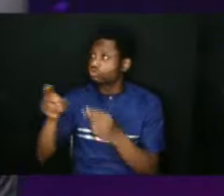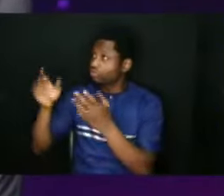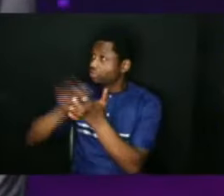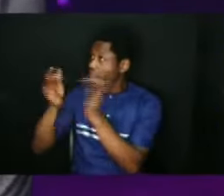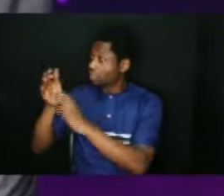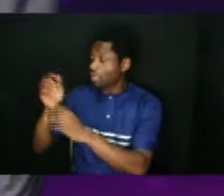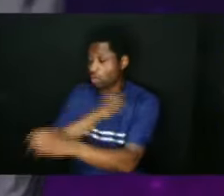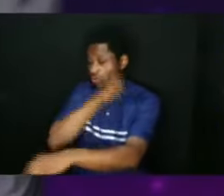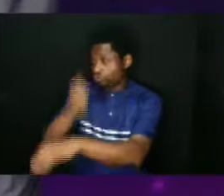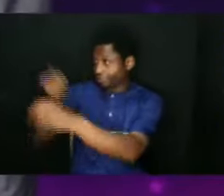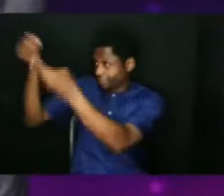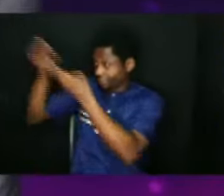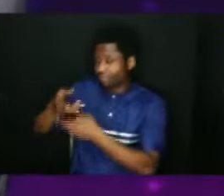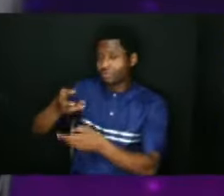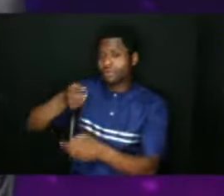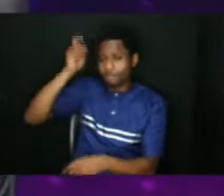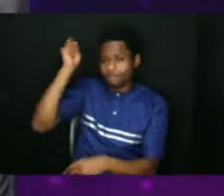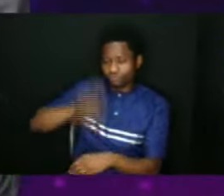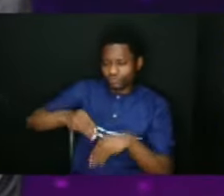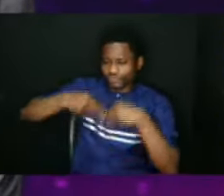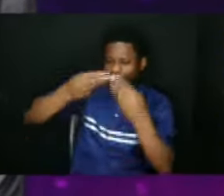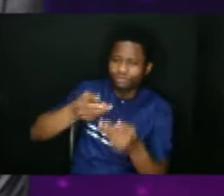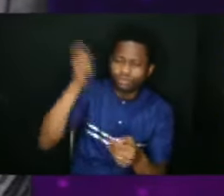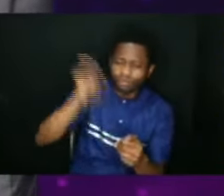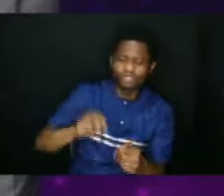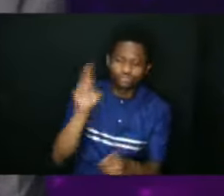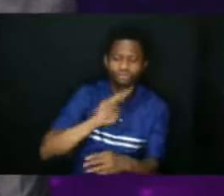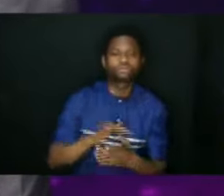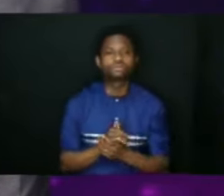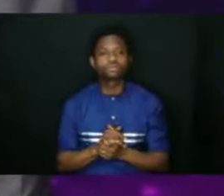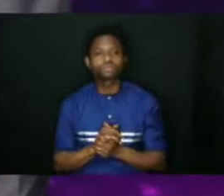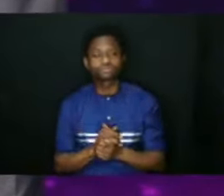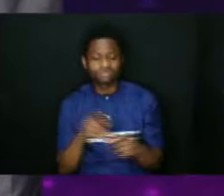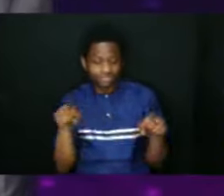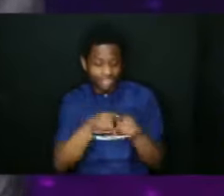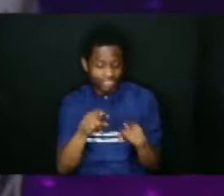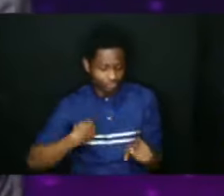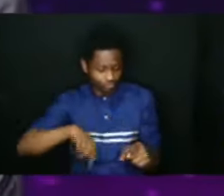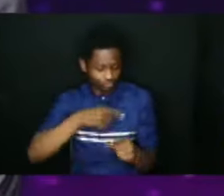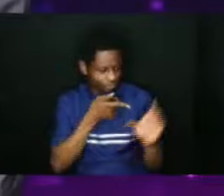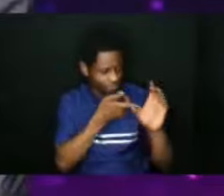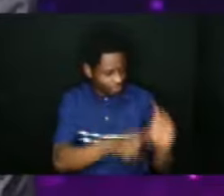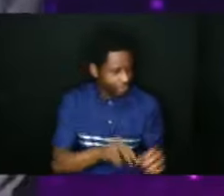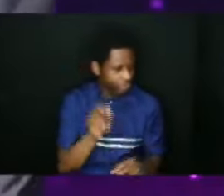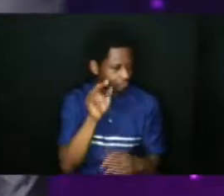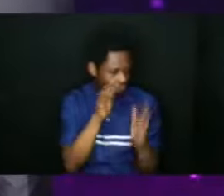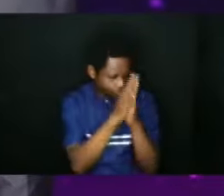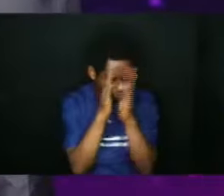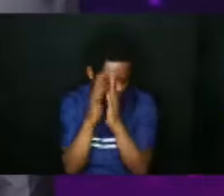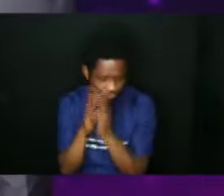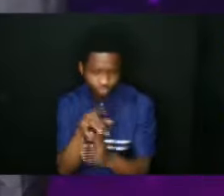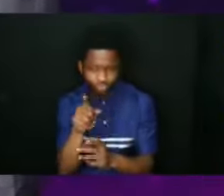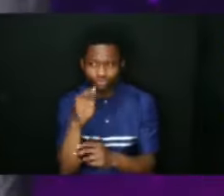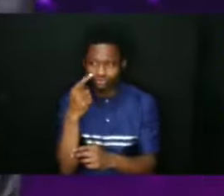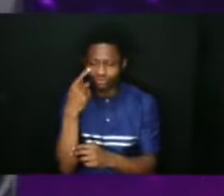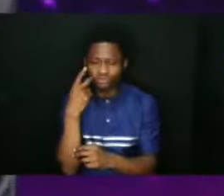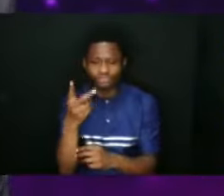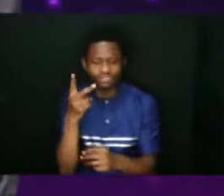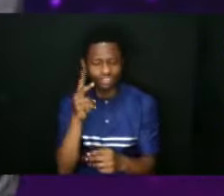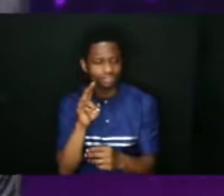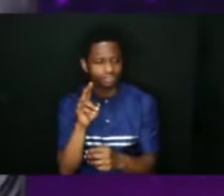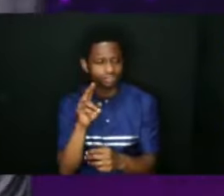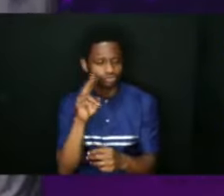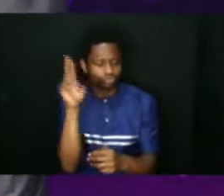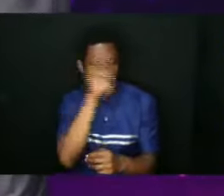Oh, I pray that as we begin to pray, you will say that I exercise the authority as a son of Zion, as a daughter